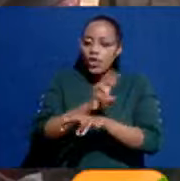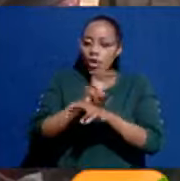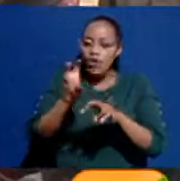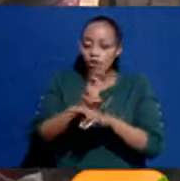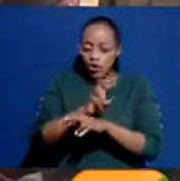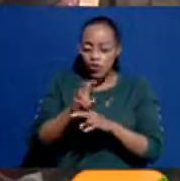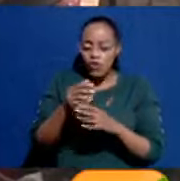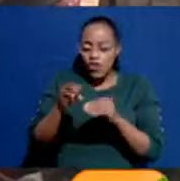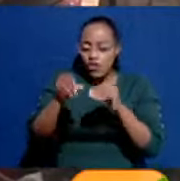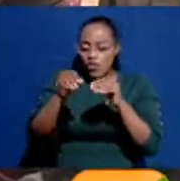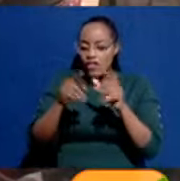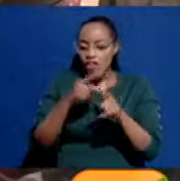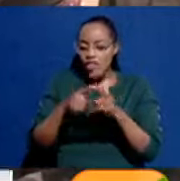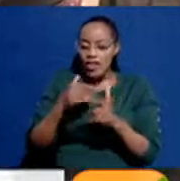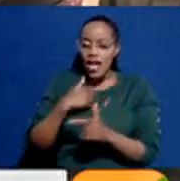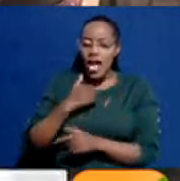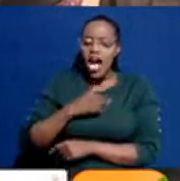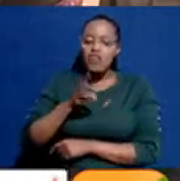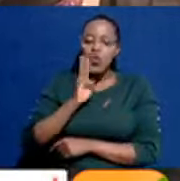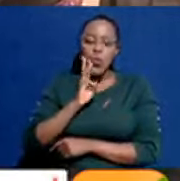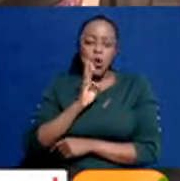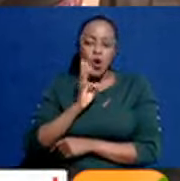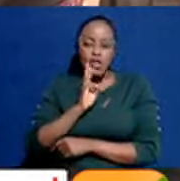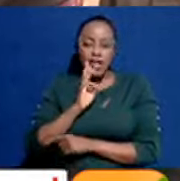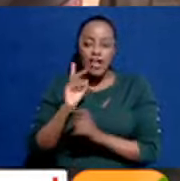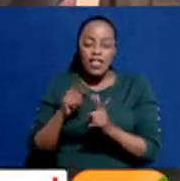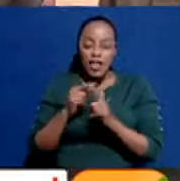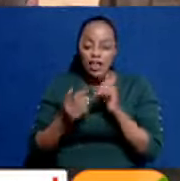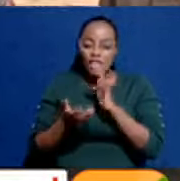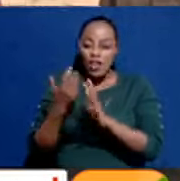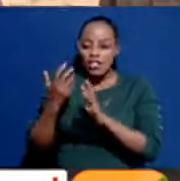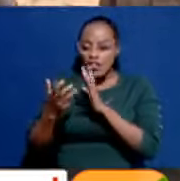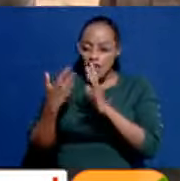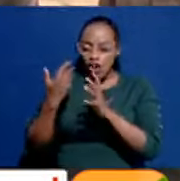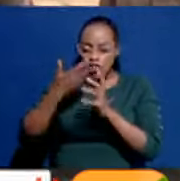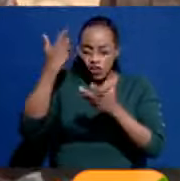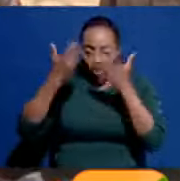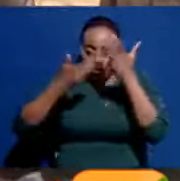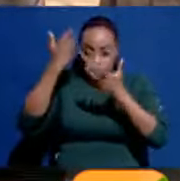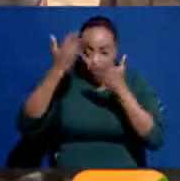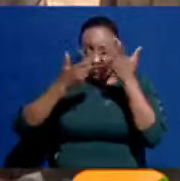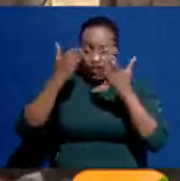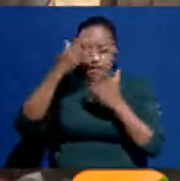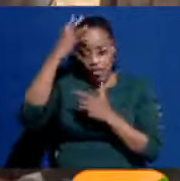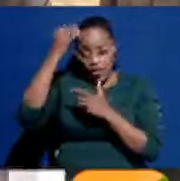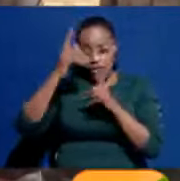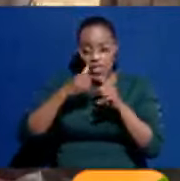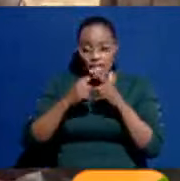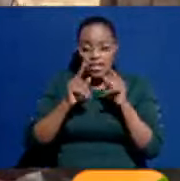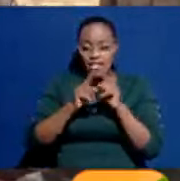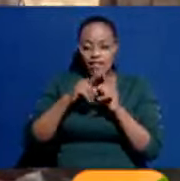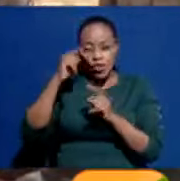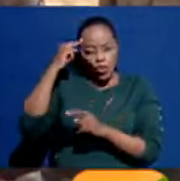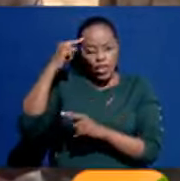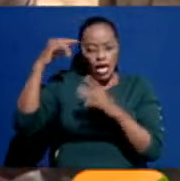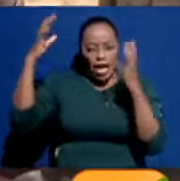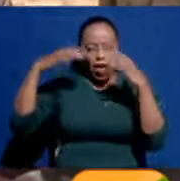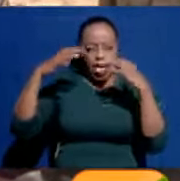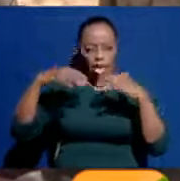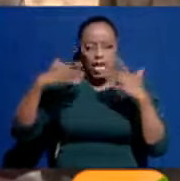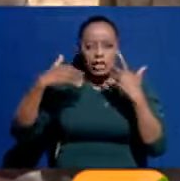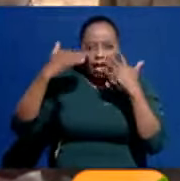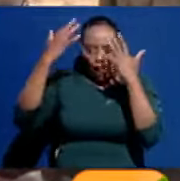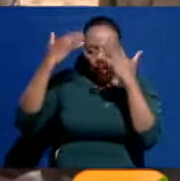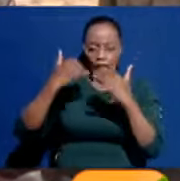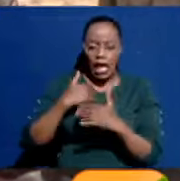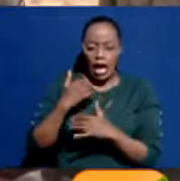akomwa, tunaweka maji. Kwanza tunatotoa nyole, alafu ikae kama ile ambayo imenyeshewa. Alafu tunapaka